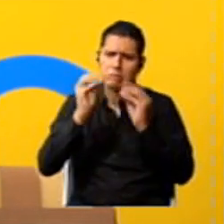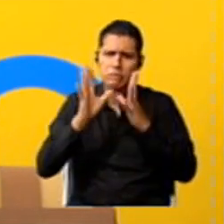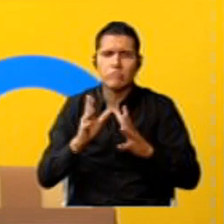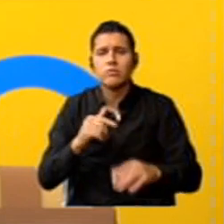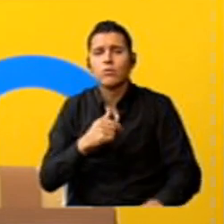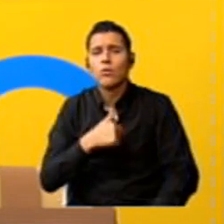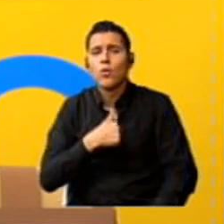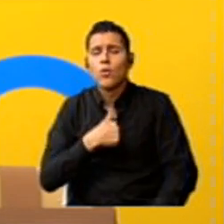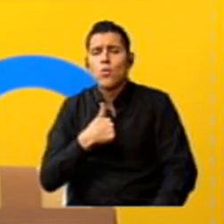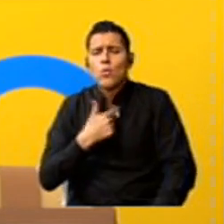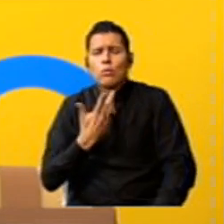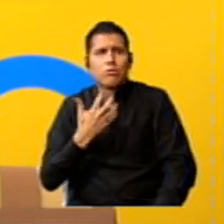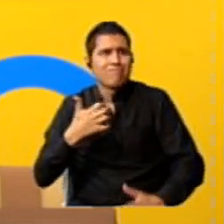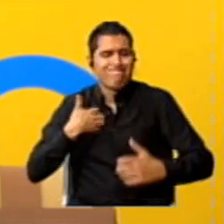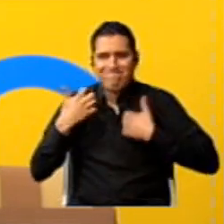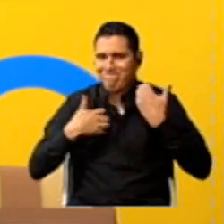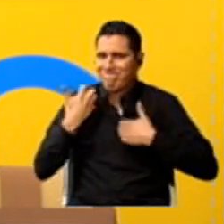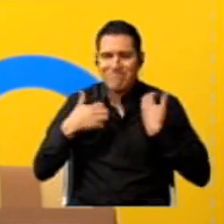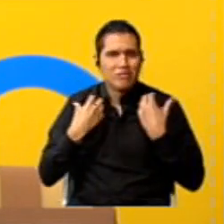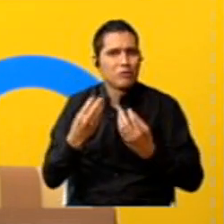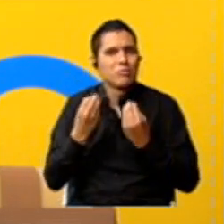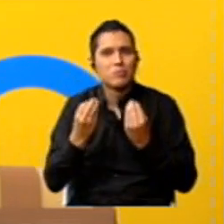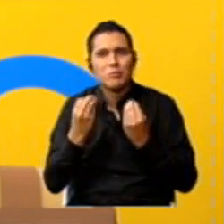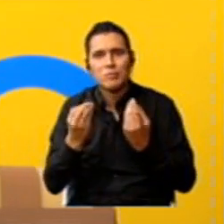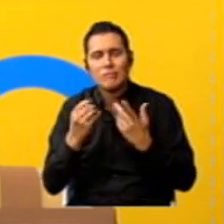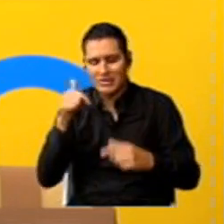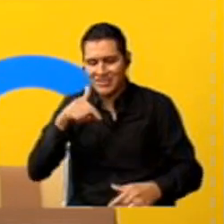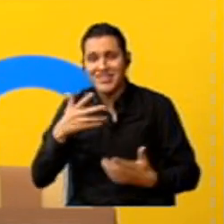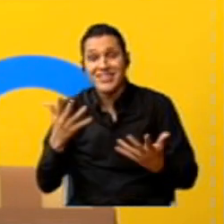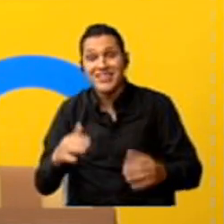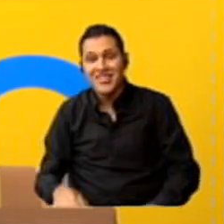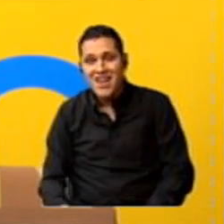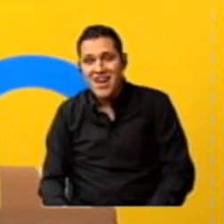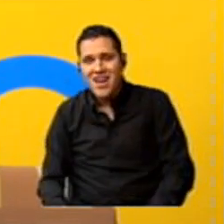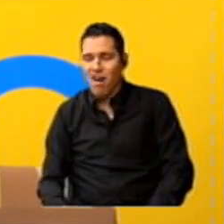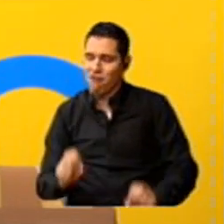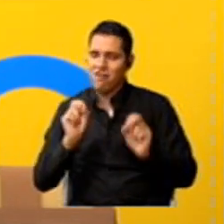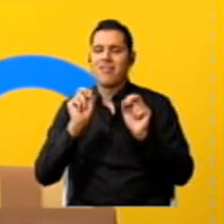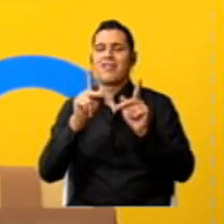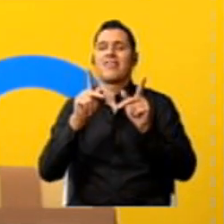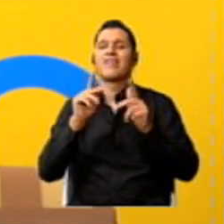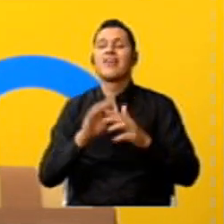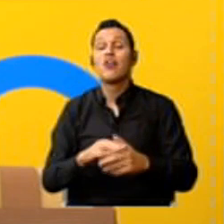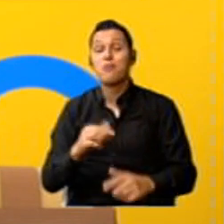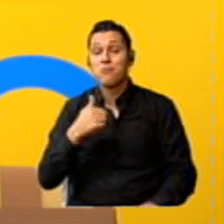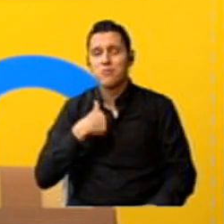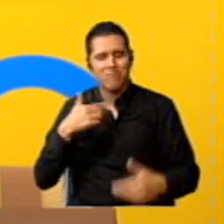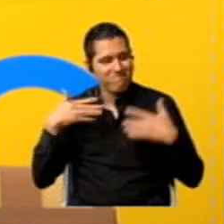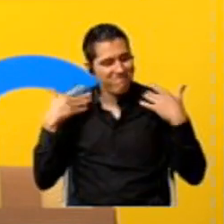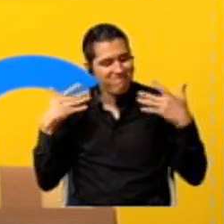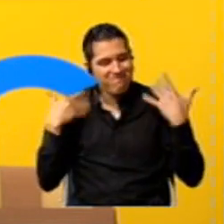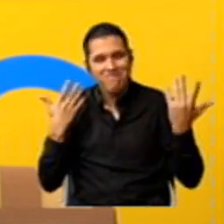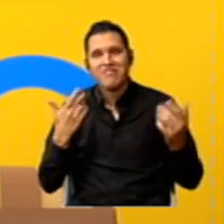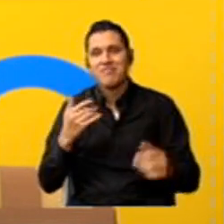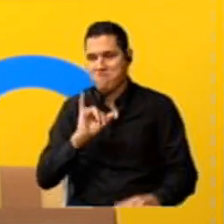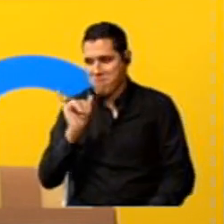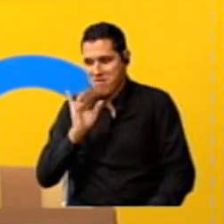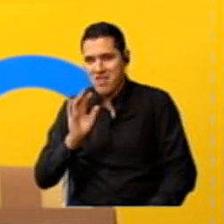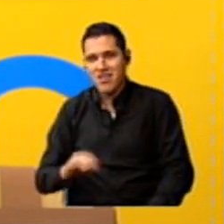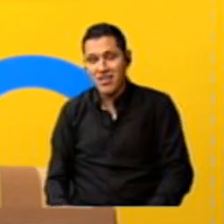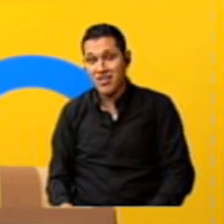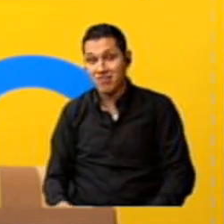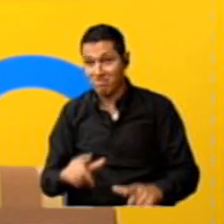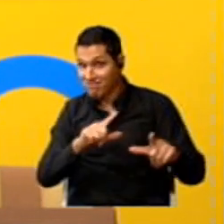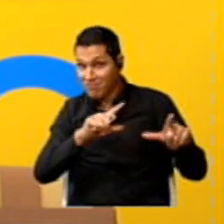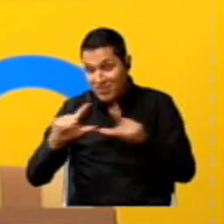am very happy to be here. Well, I am happy too. Are you